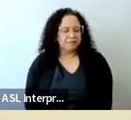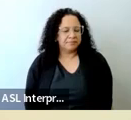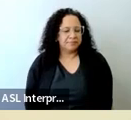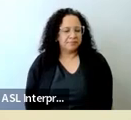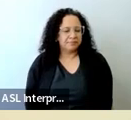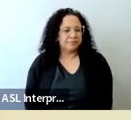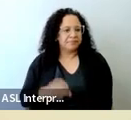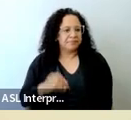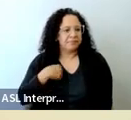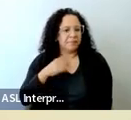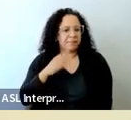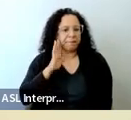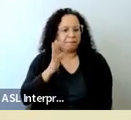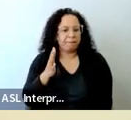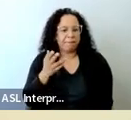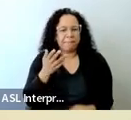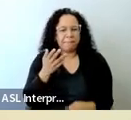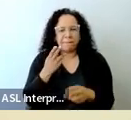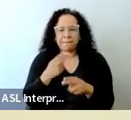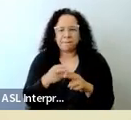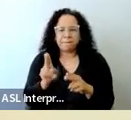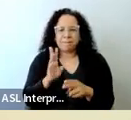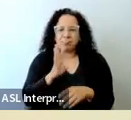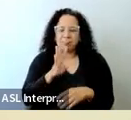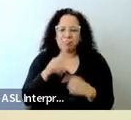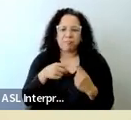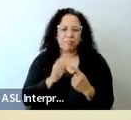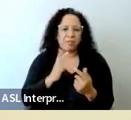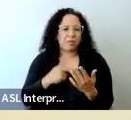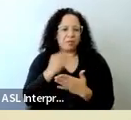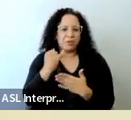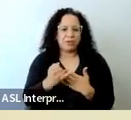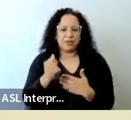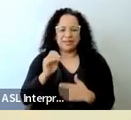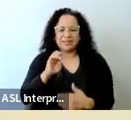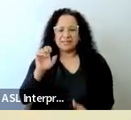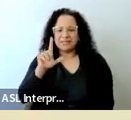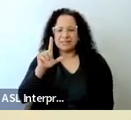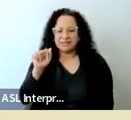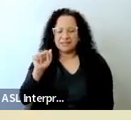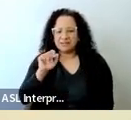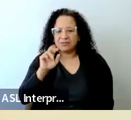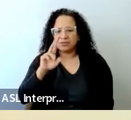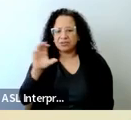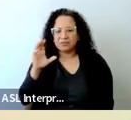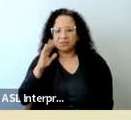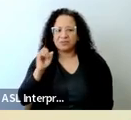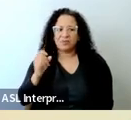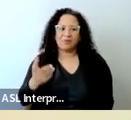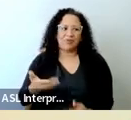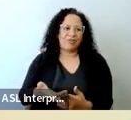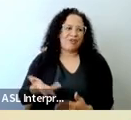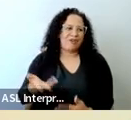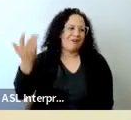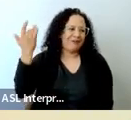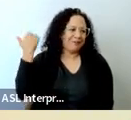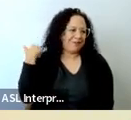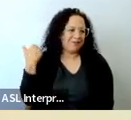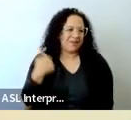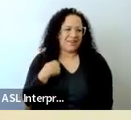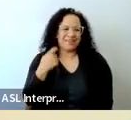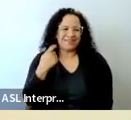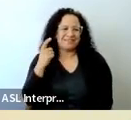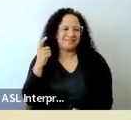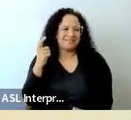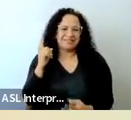So I will briefly speak about our project at Eastern Los Angeles Regional Center because it was so long ago. I just moved